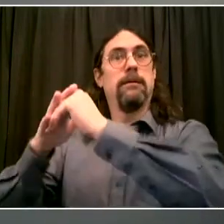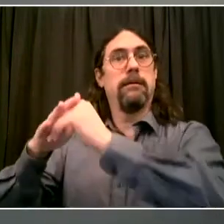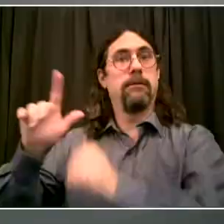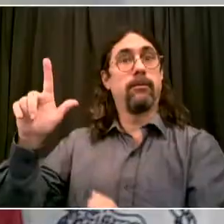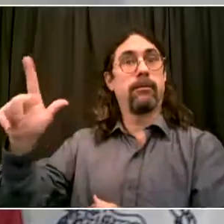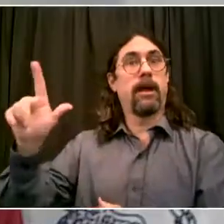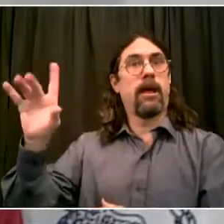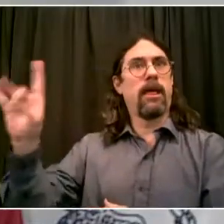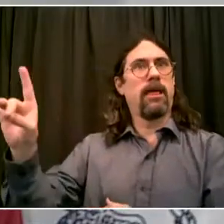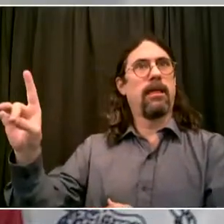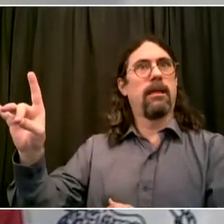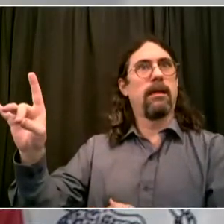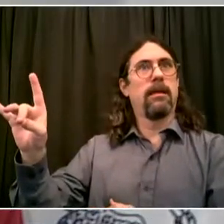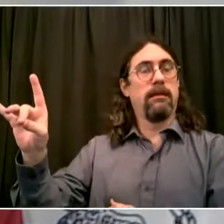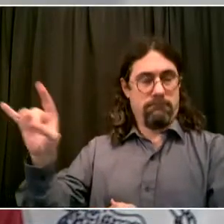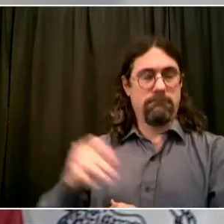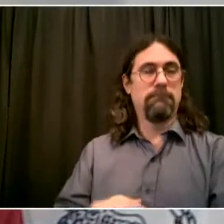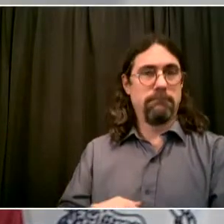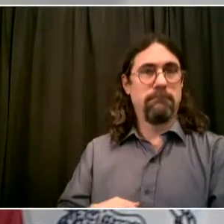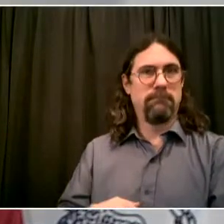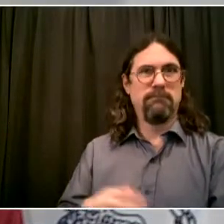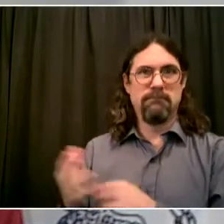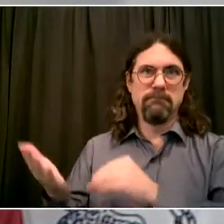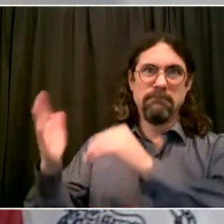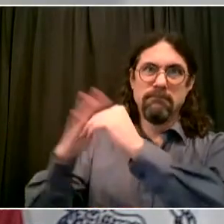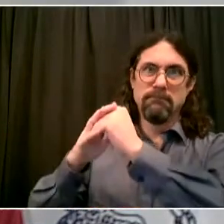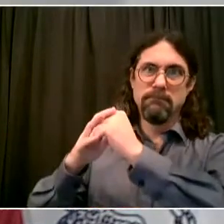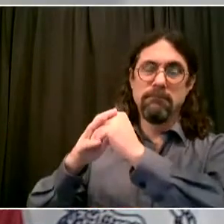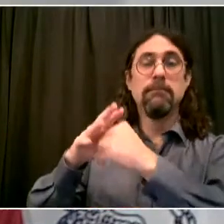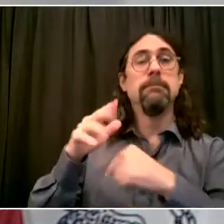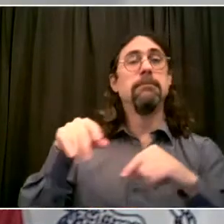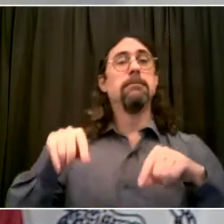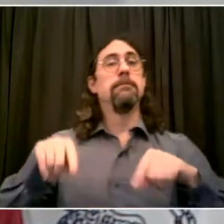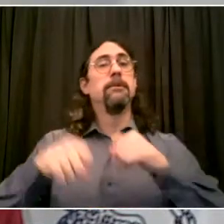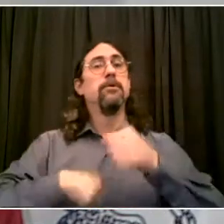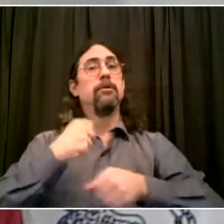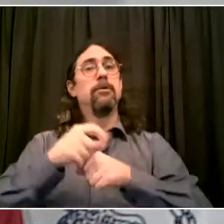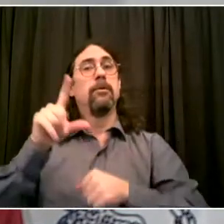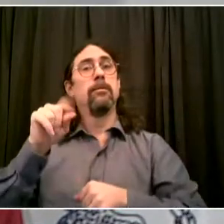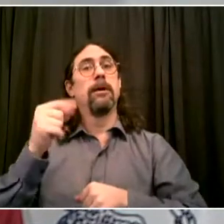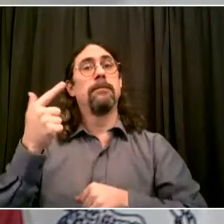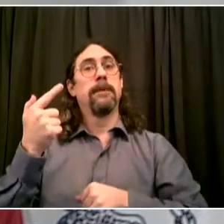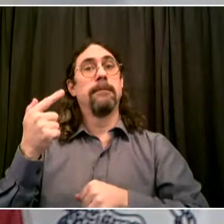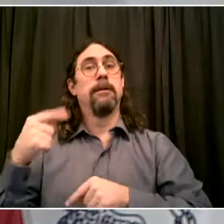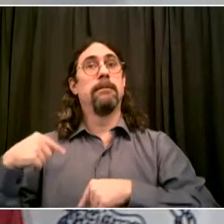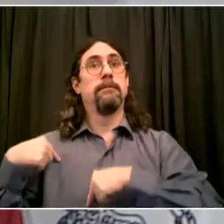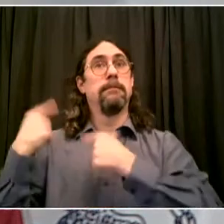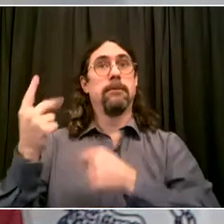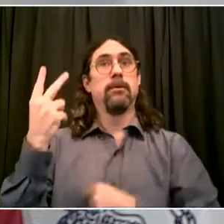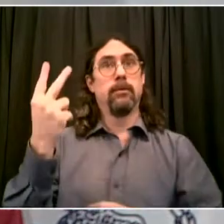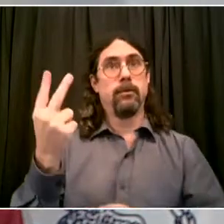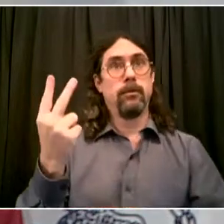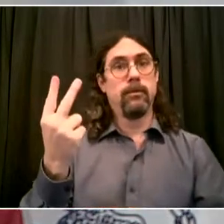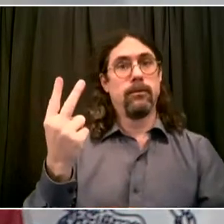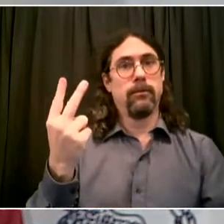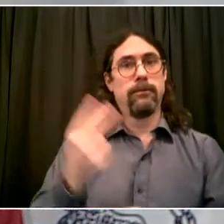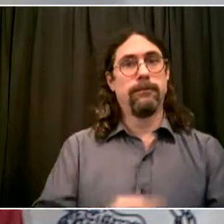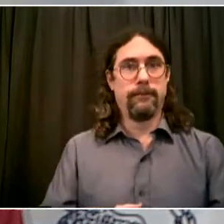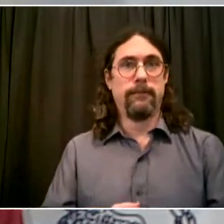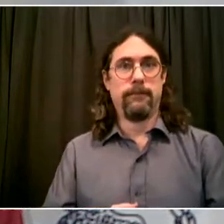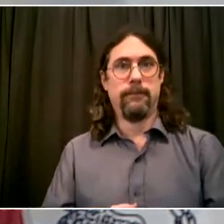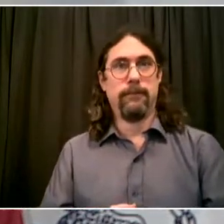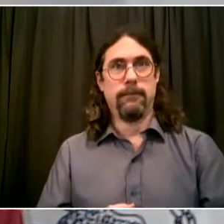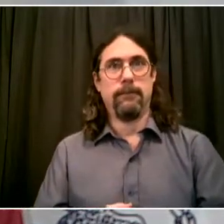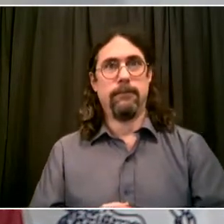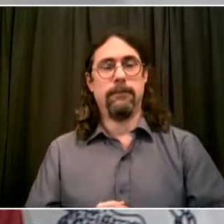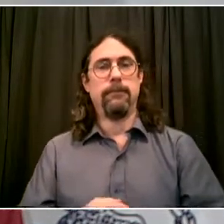Go ahead, Courtney. Okay, thank you. And then a totally unrelated topic about the mayor's race,